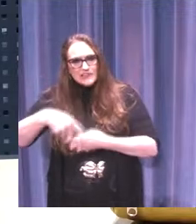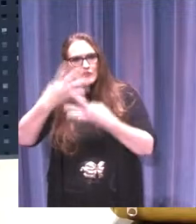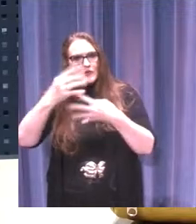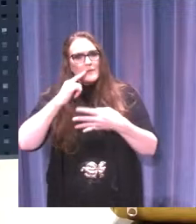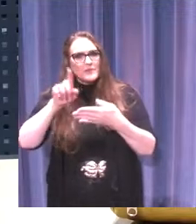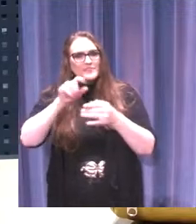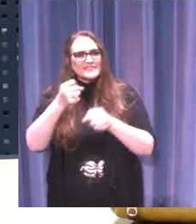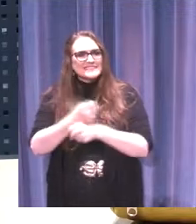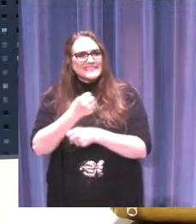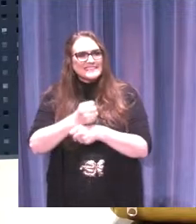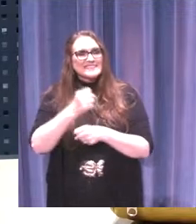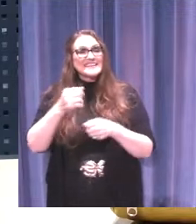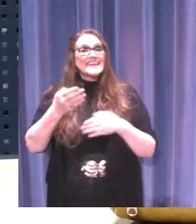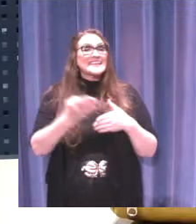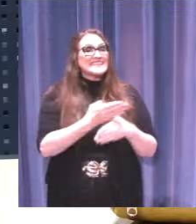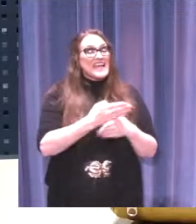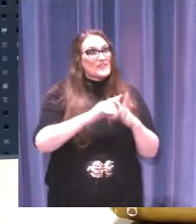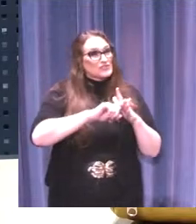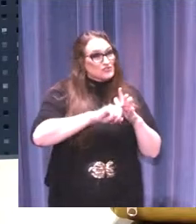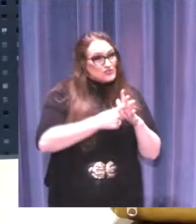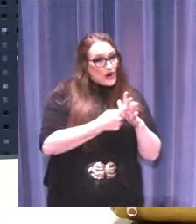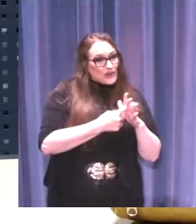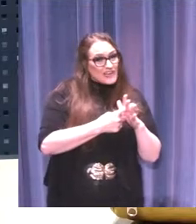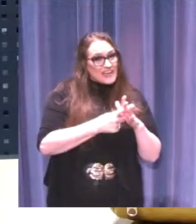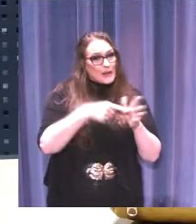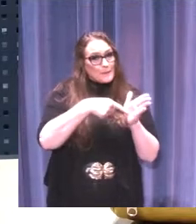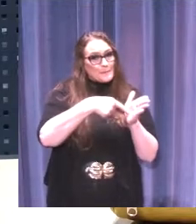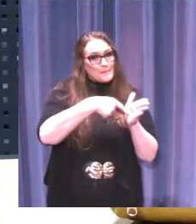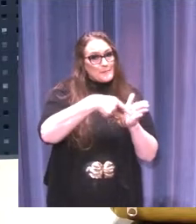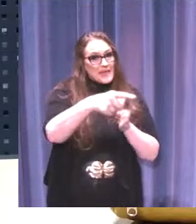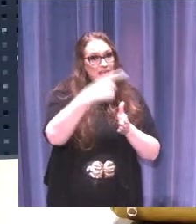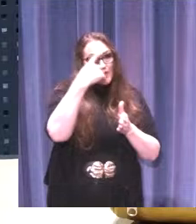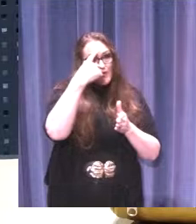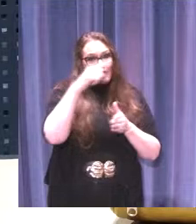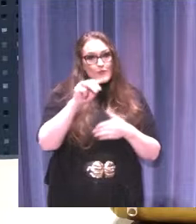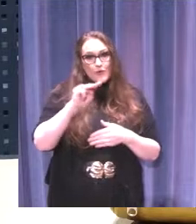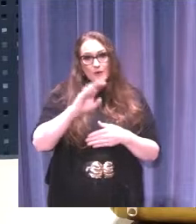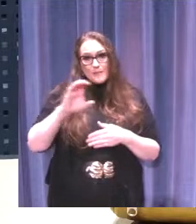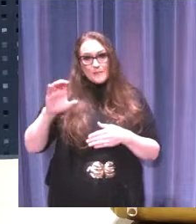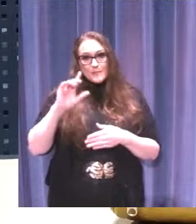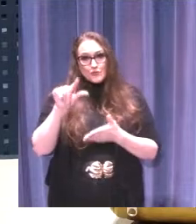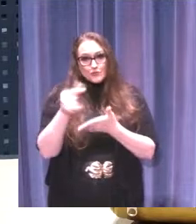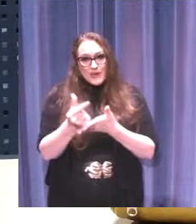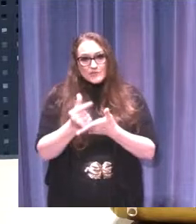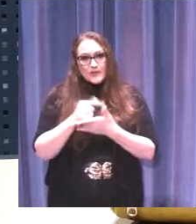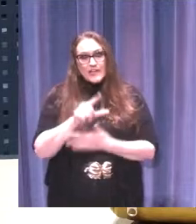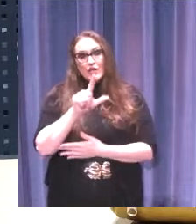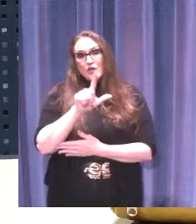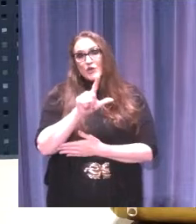the average starting pay for a Mott graduate is